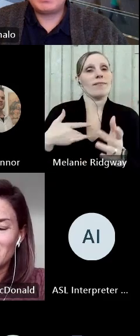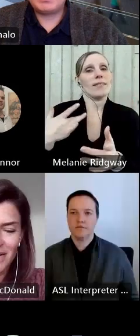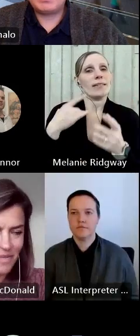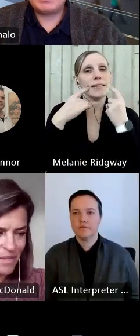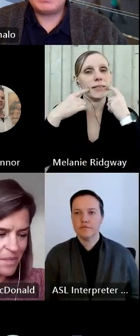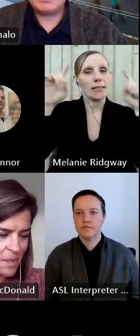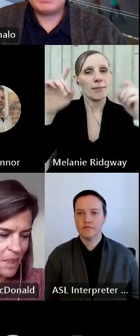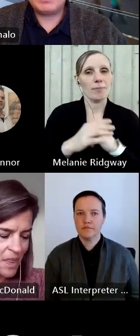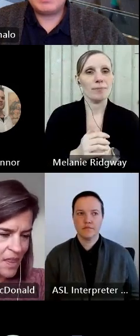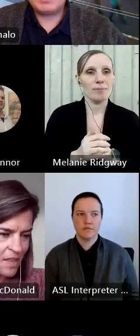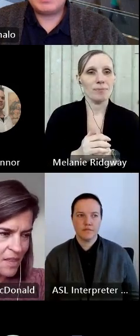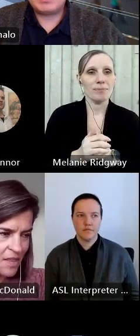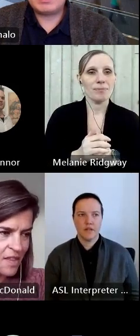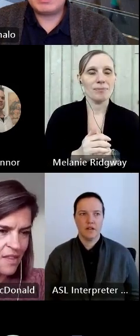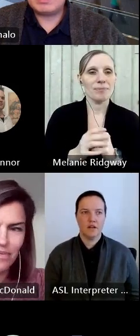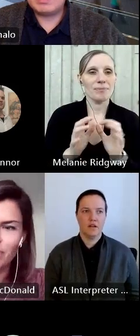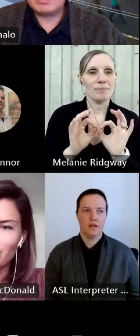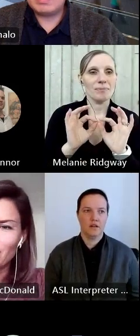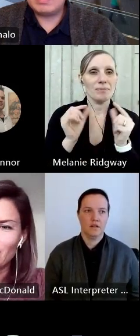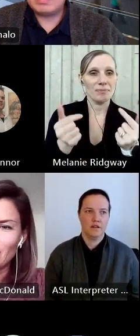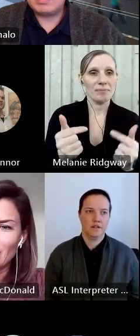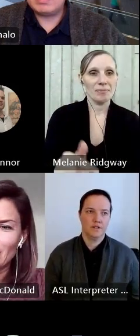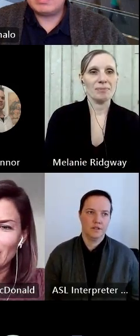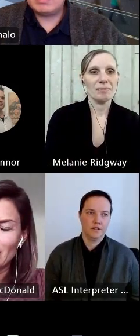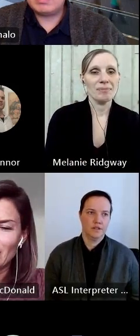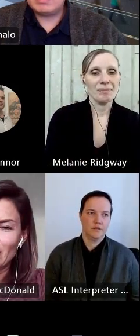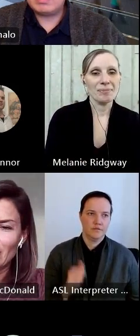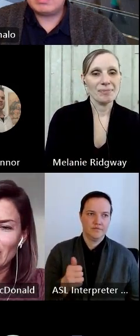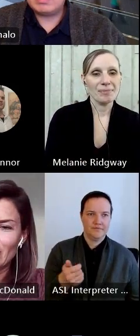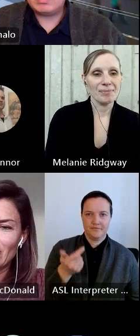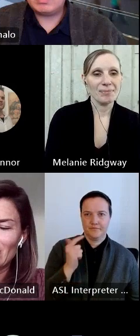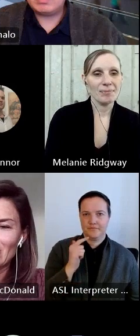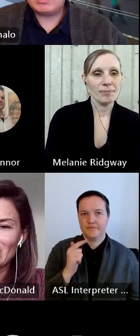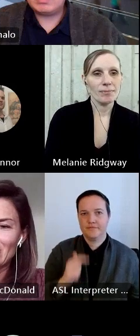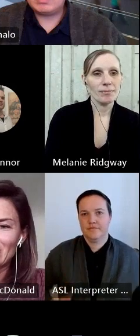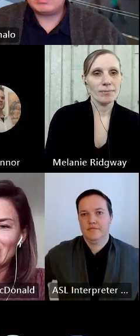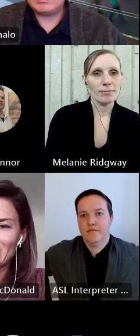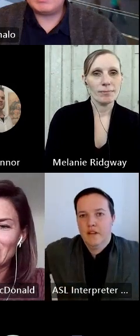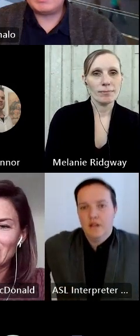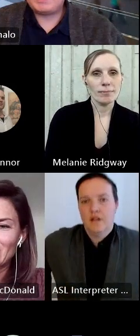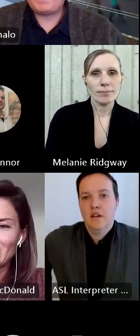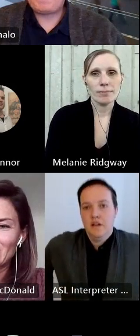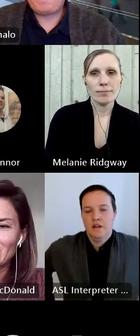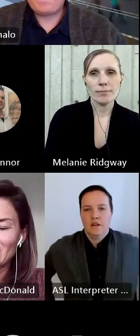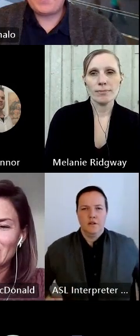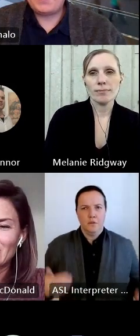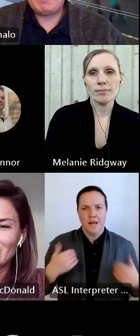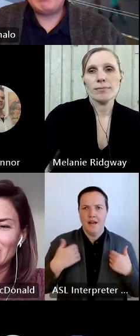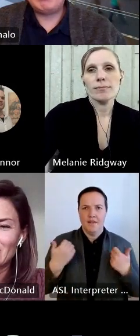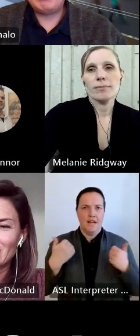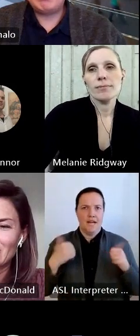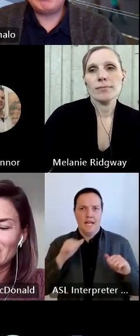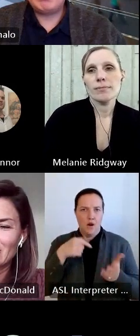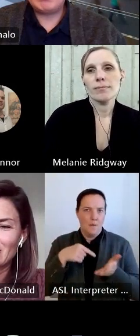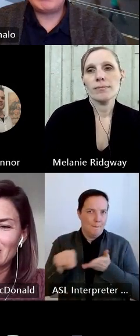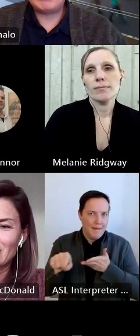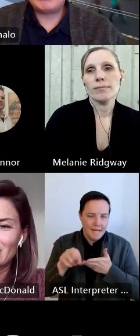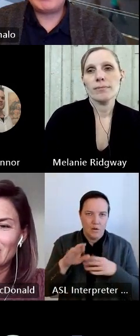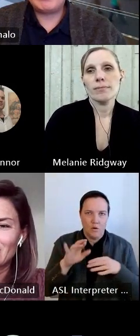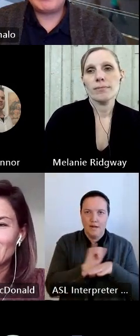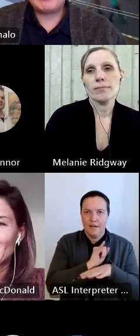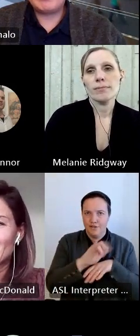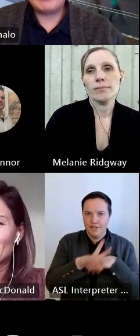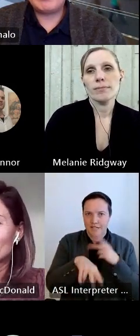Sorry, are there any unpaid opportunities or internship types of opportunities on